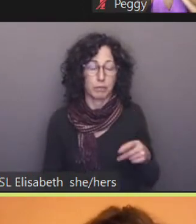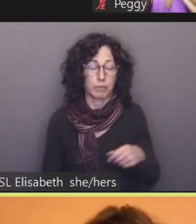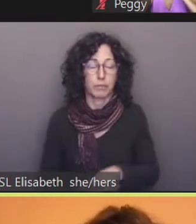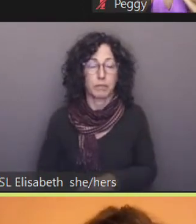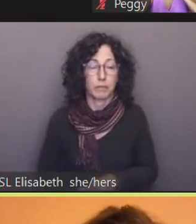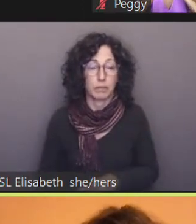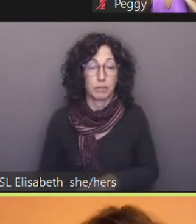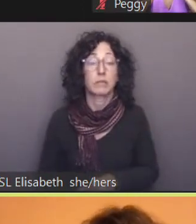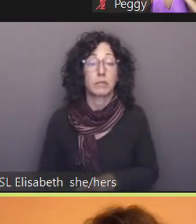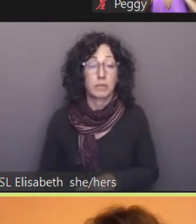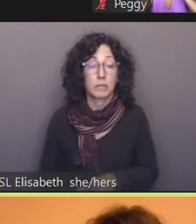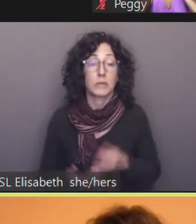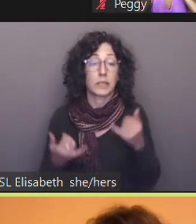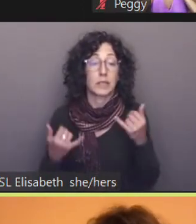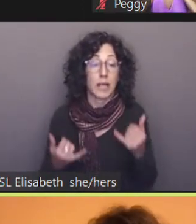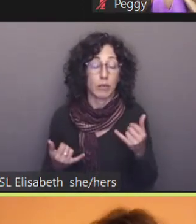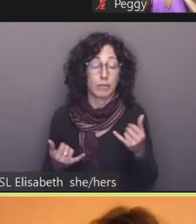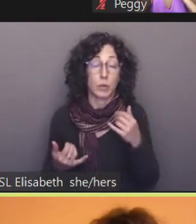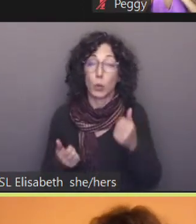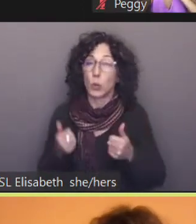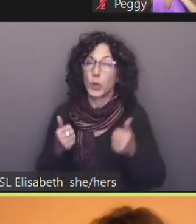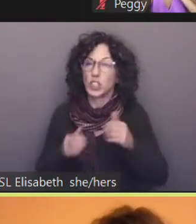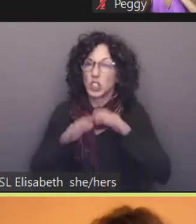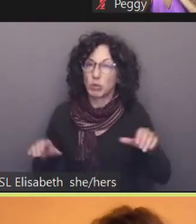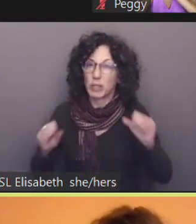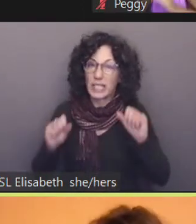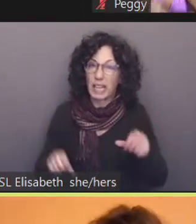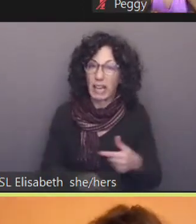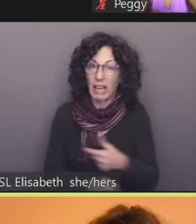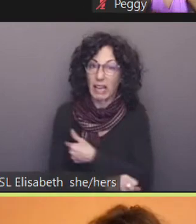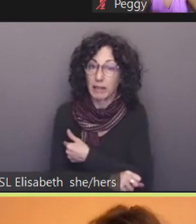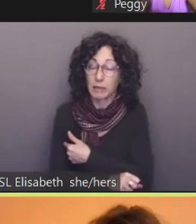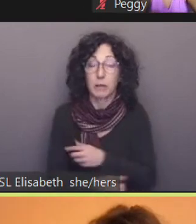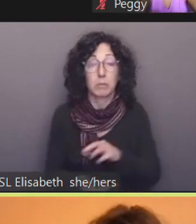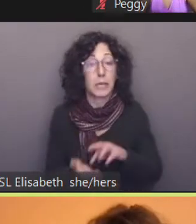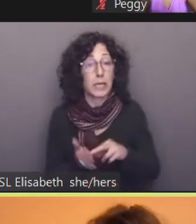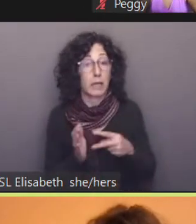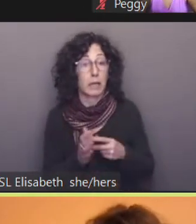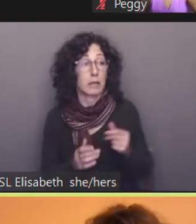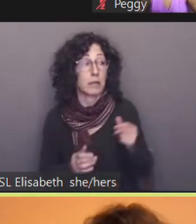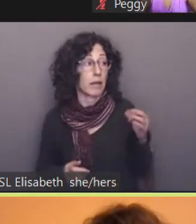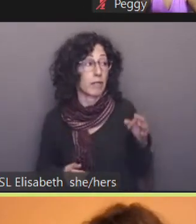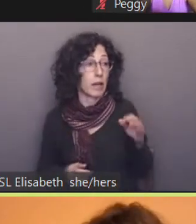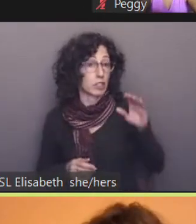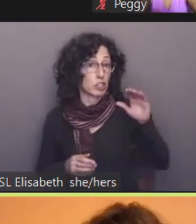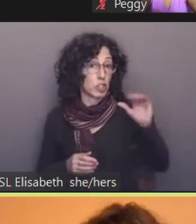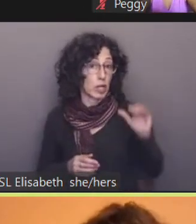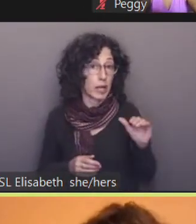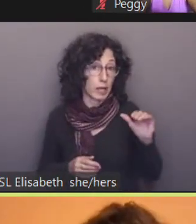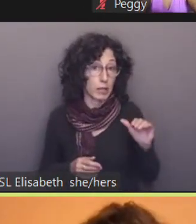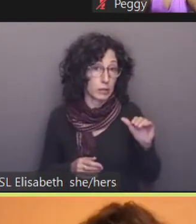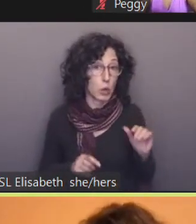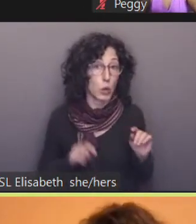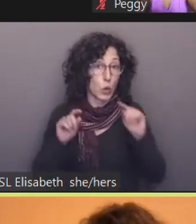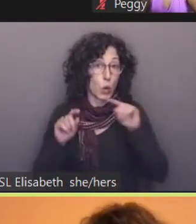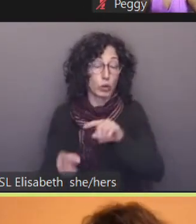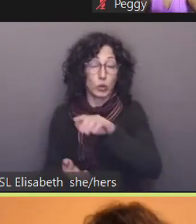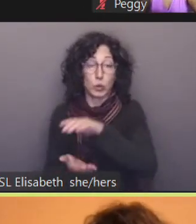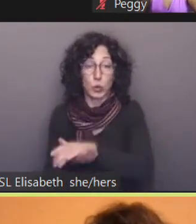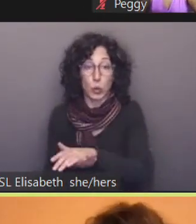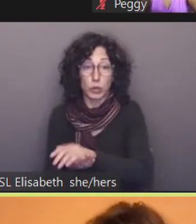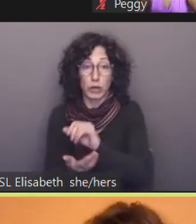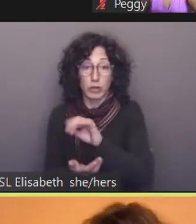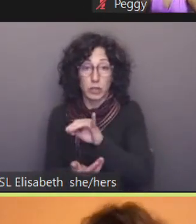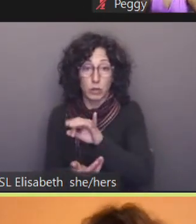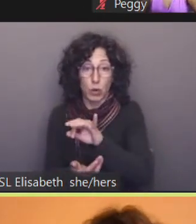San Francisco? So for example, do you have to live in San Francisco if a child is a student in San Francisco but lives in